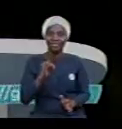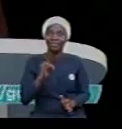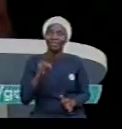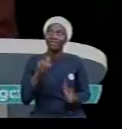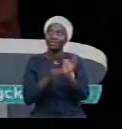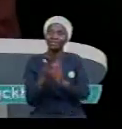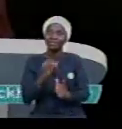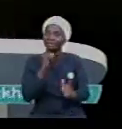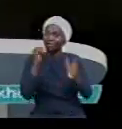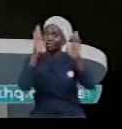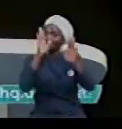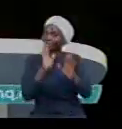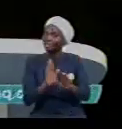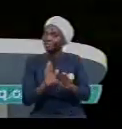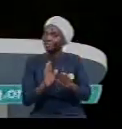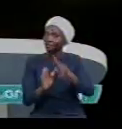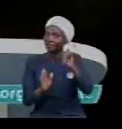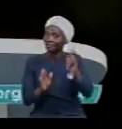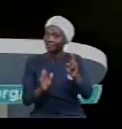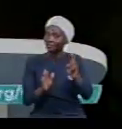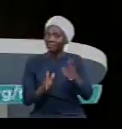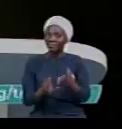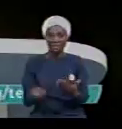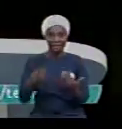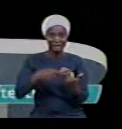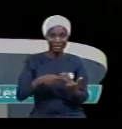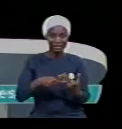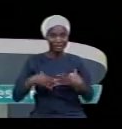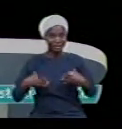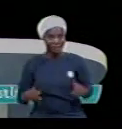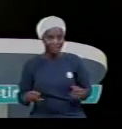Restored, healed. Praise the Lord!